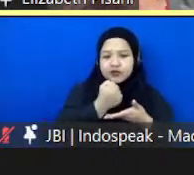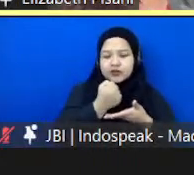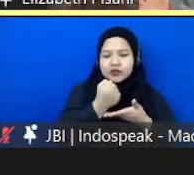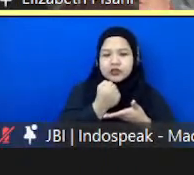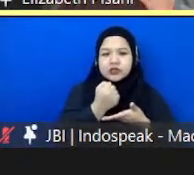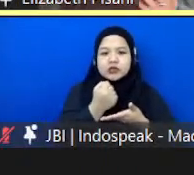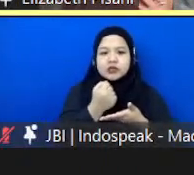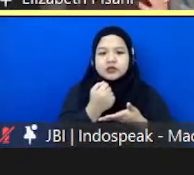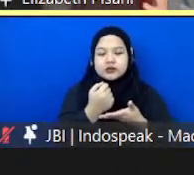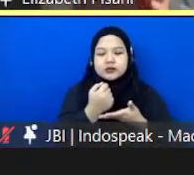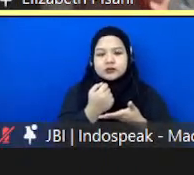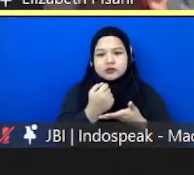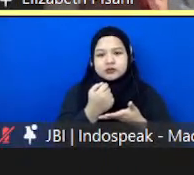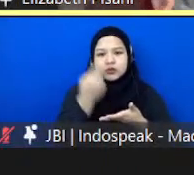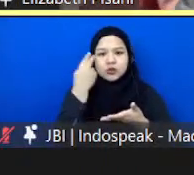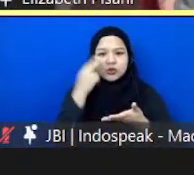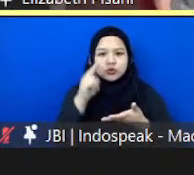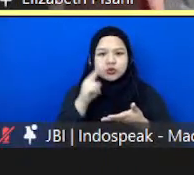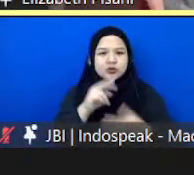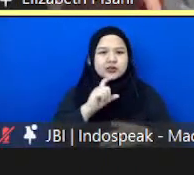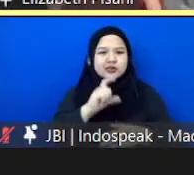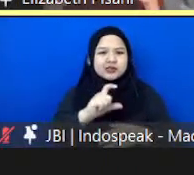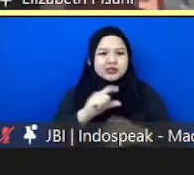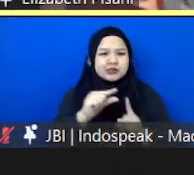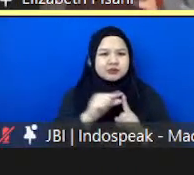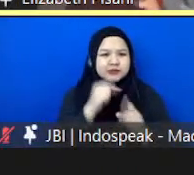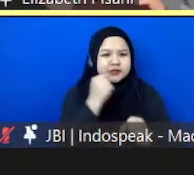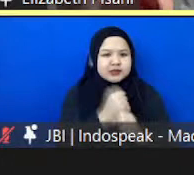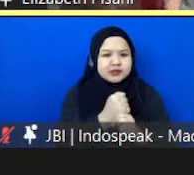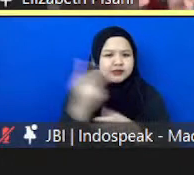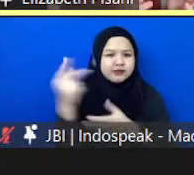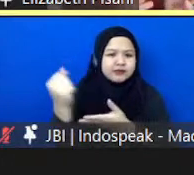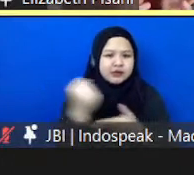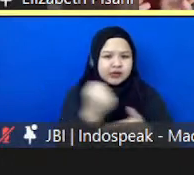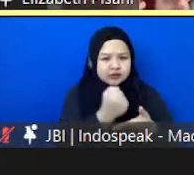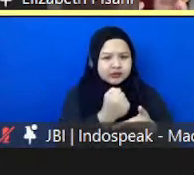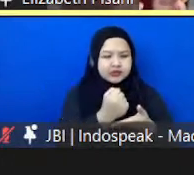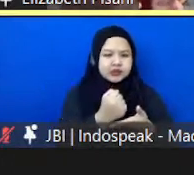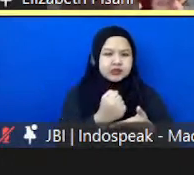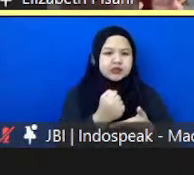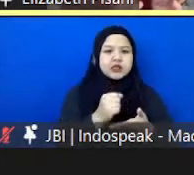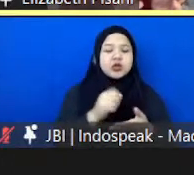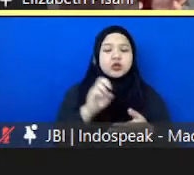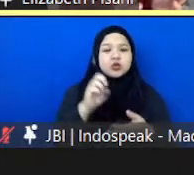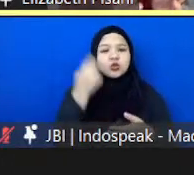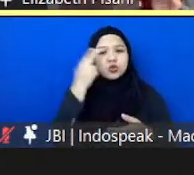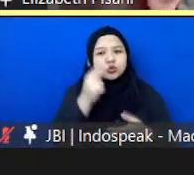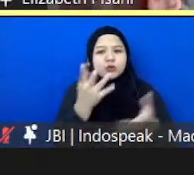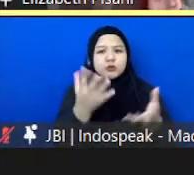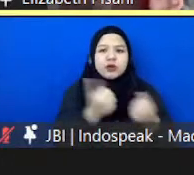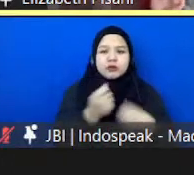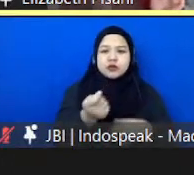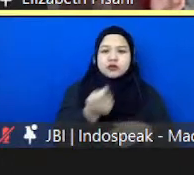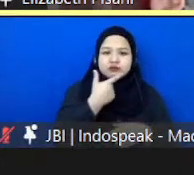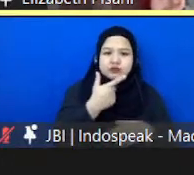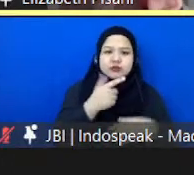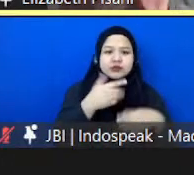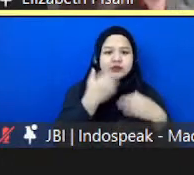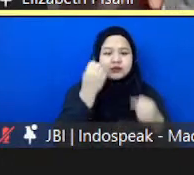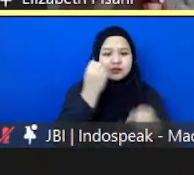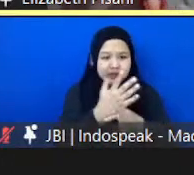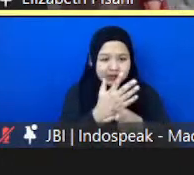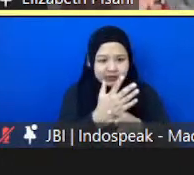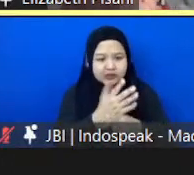your INA CBG funding to provide free medicines if you can't get them on e-catalog. Or you can